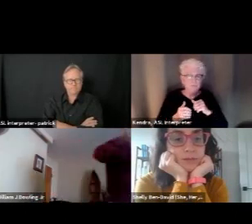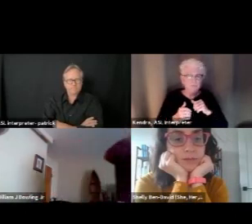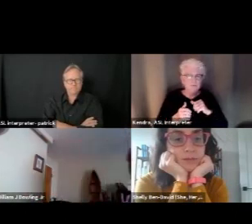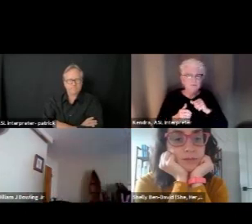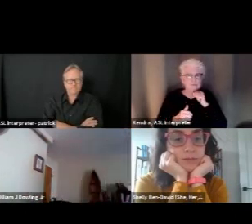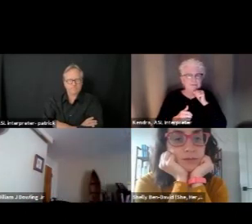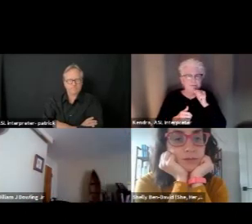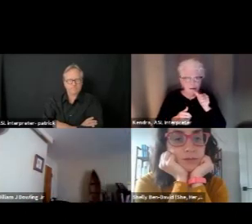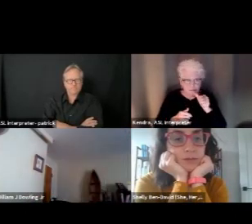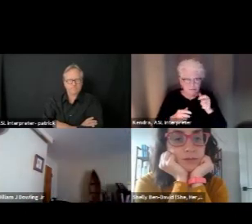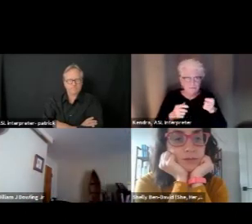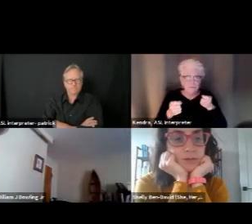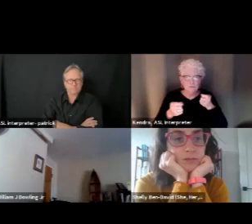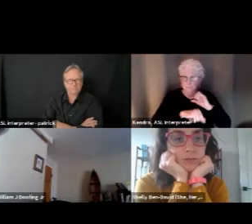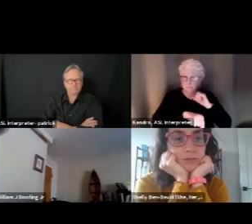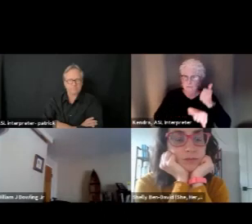people in crisis.